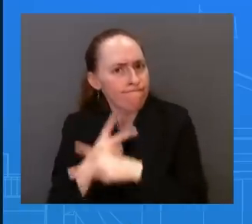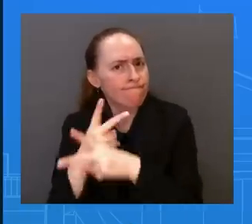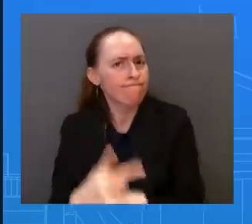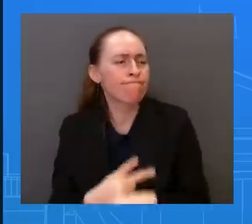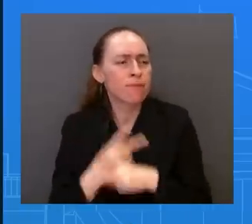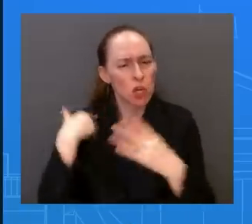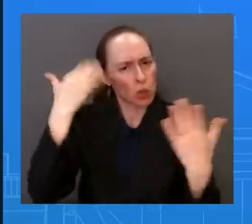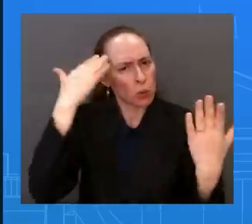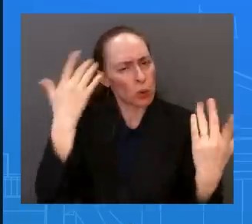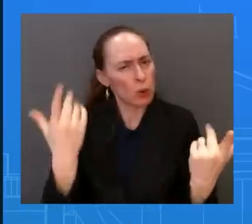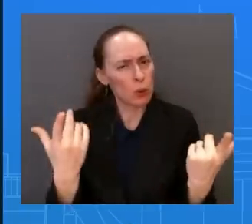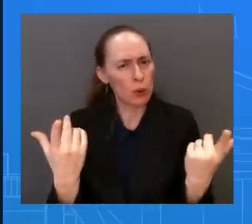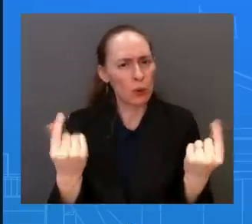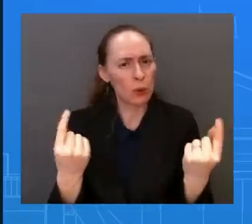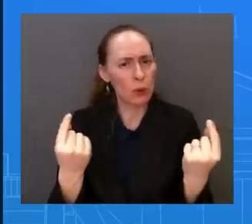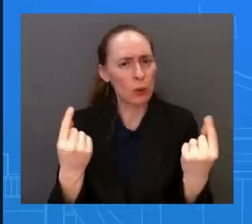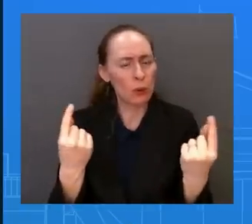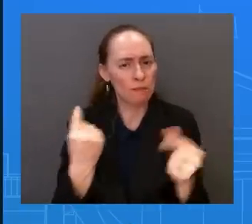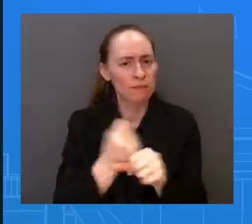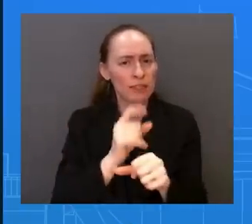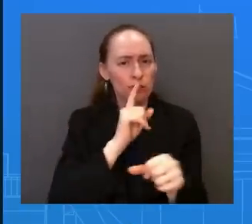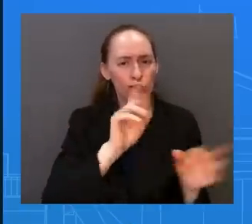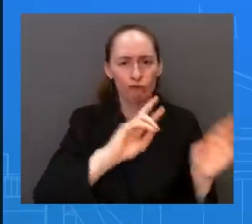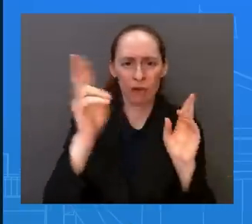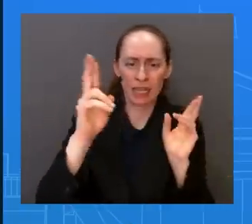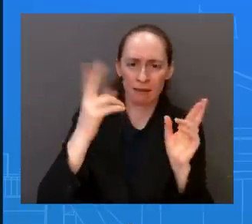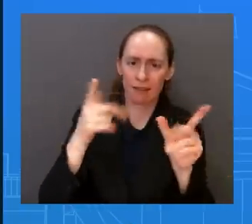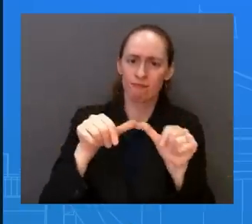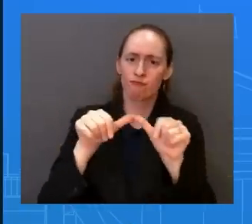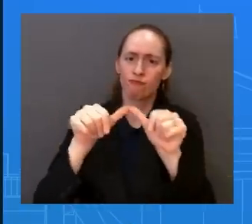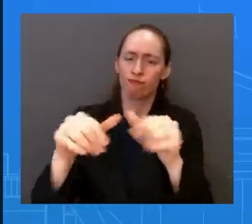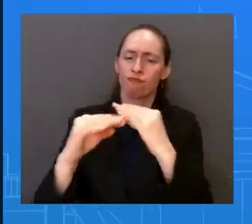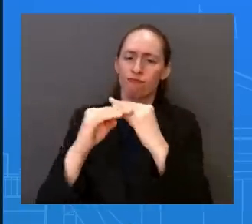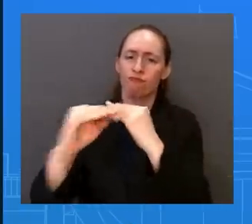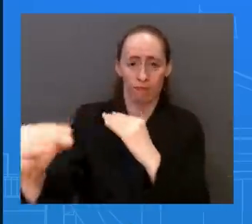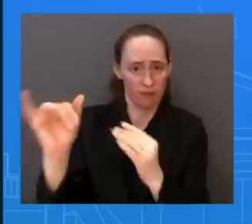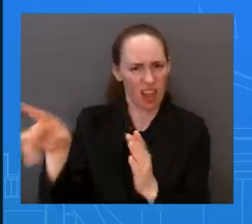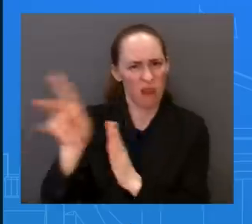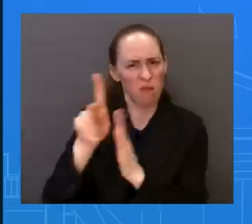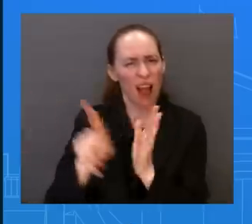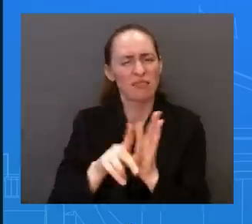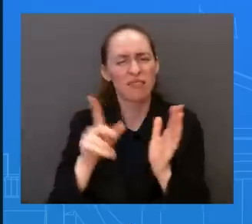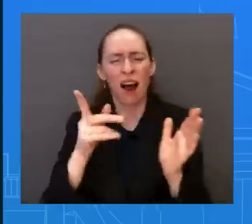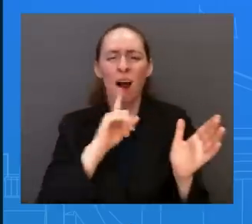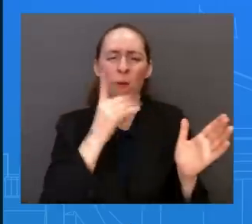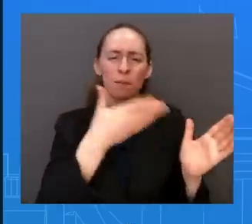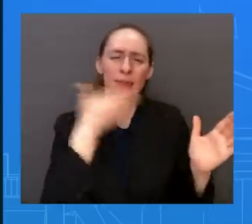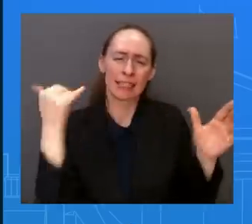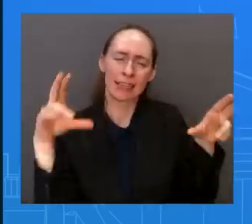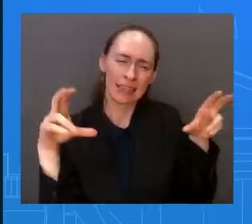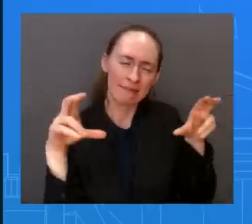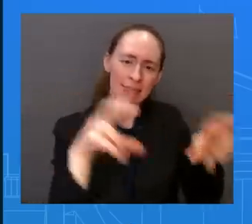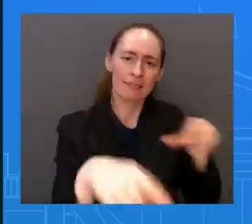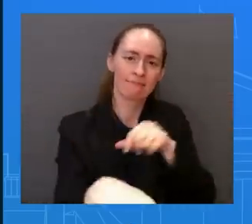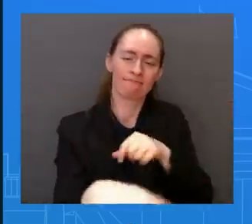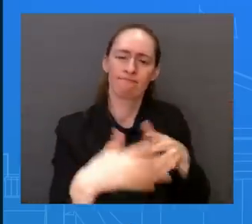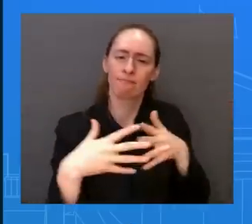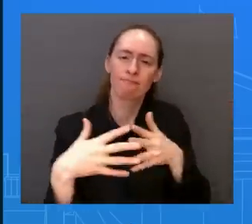will underscore that we can invest in our country, lower costs for families, and reduce the deficit all at the same